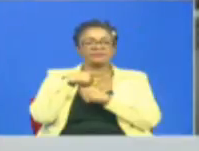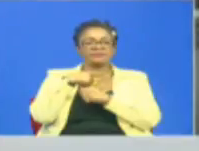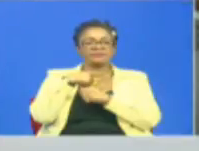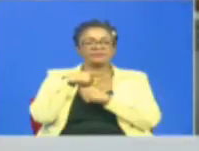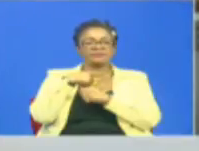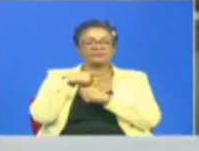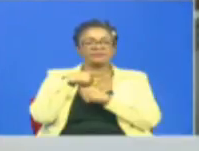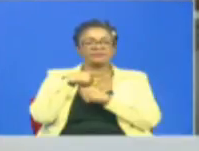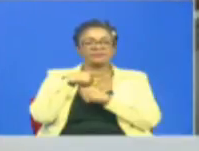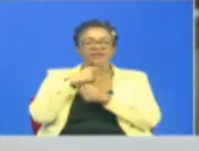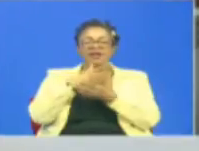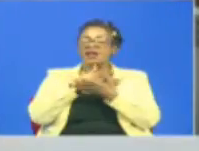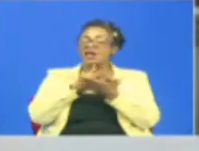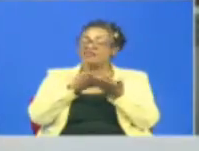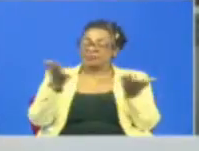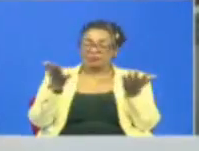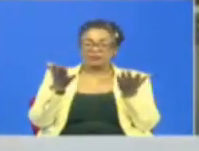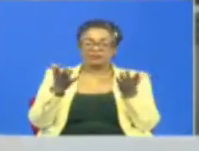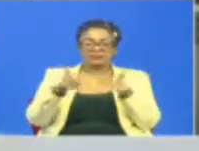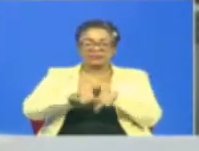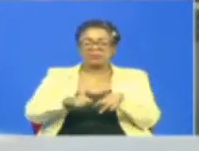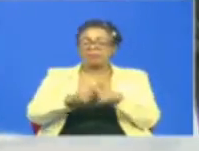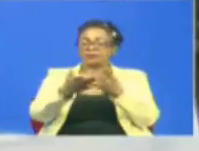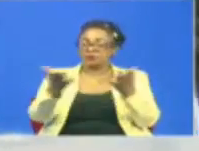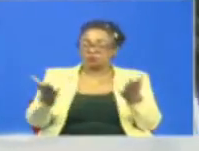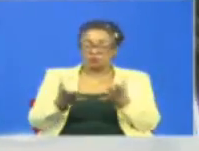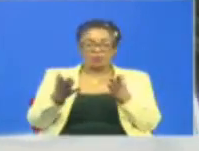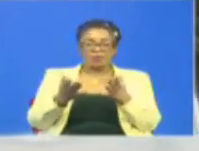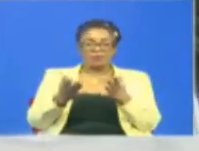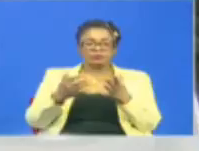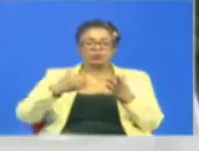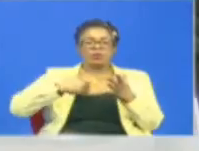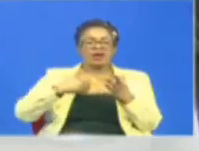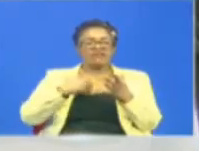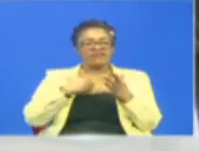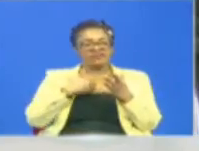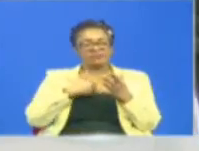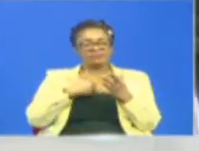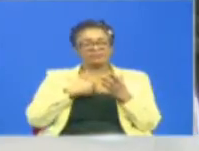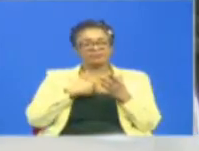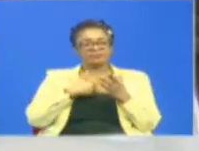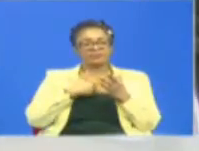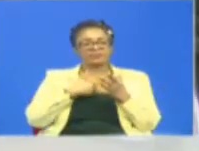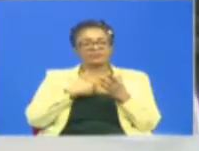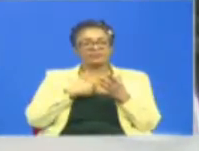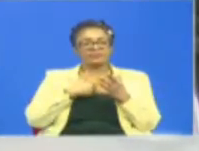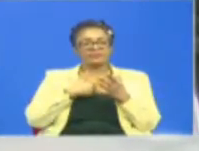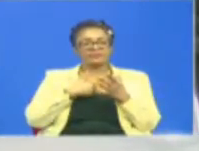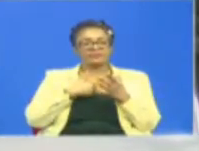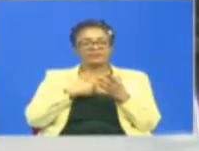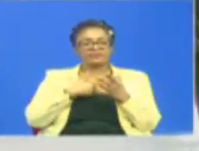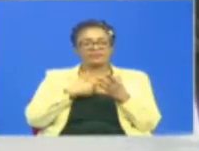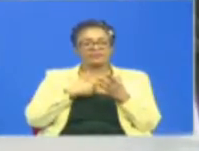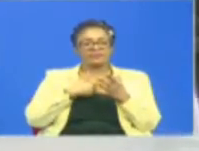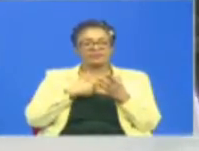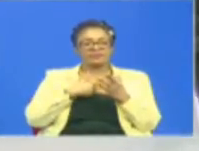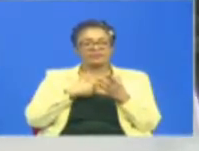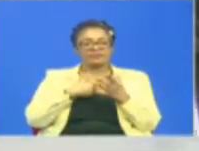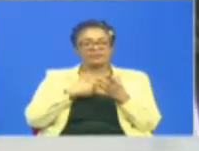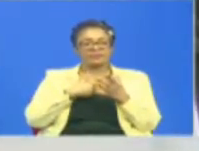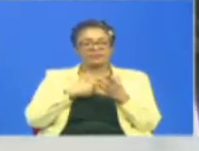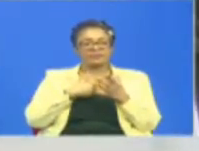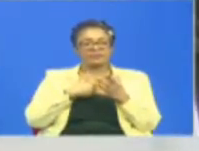like people. Everybody is like you. So, you know, there's that kind of that synergy and